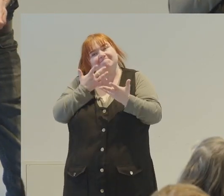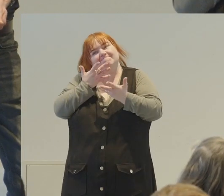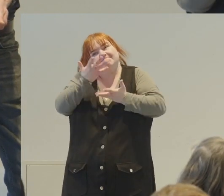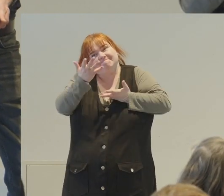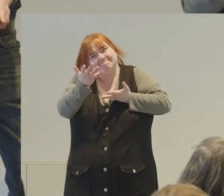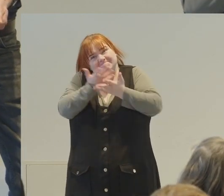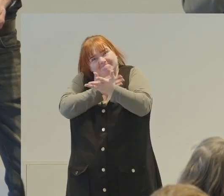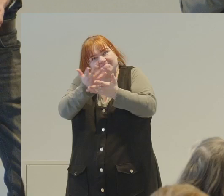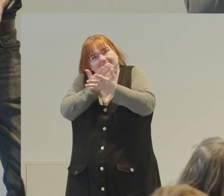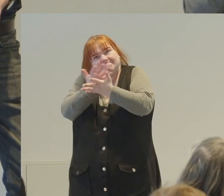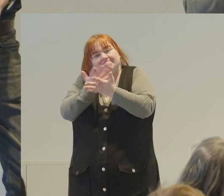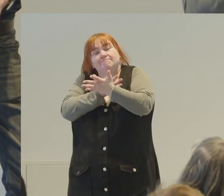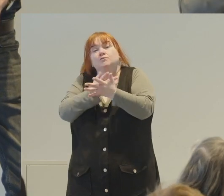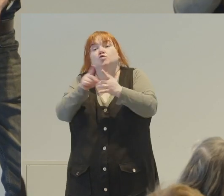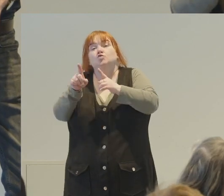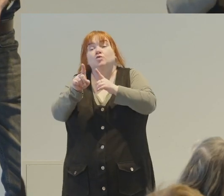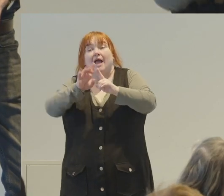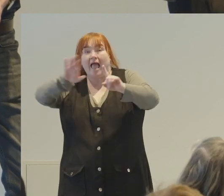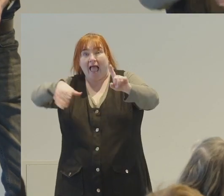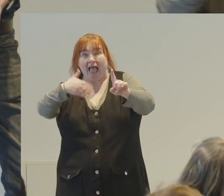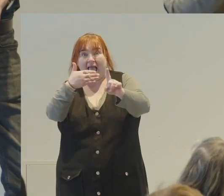wishes are met.